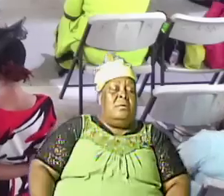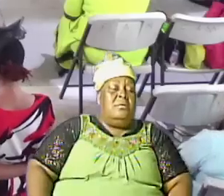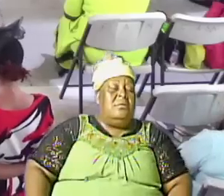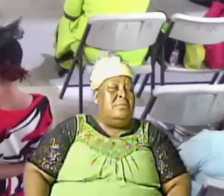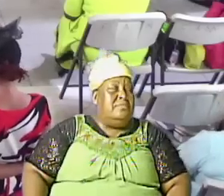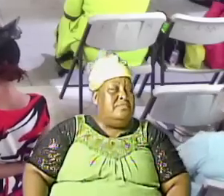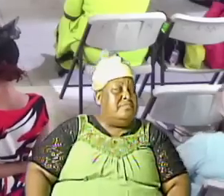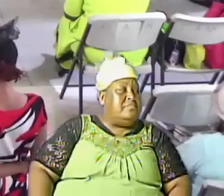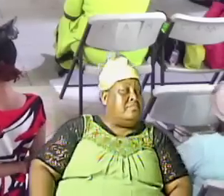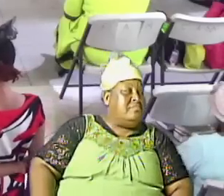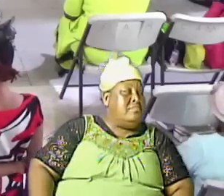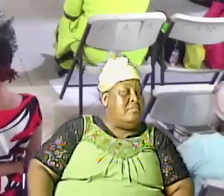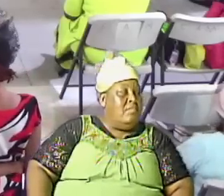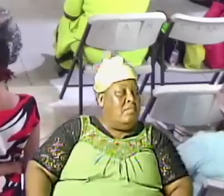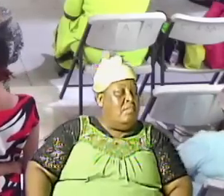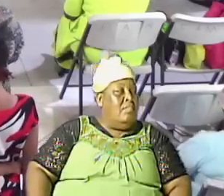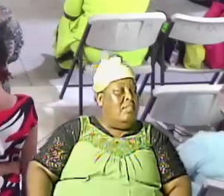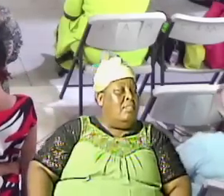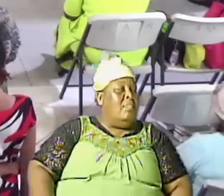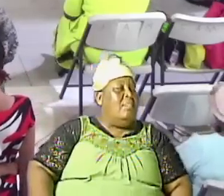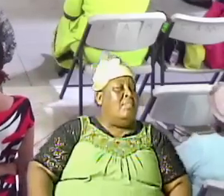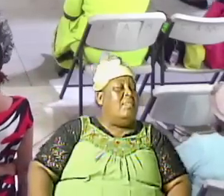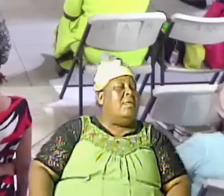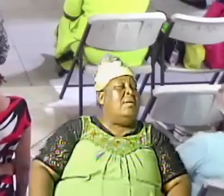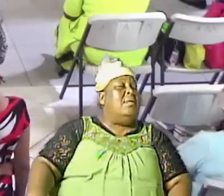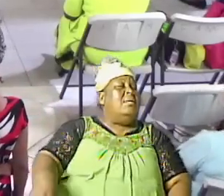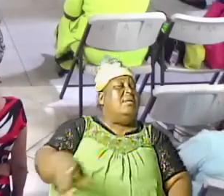Great are you,